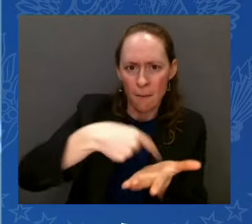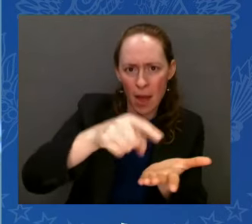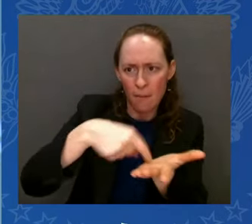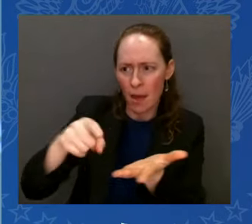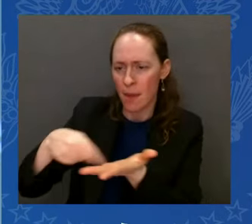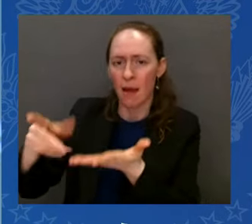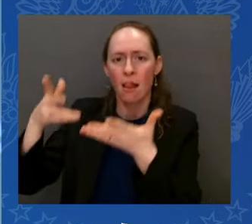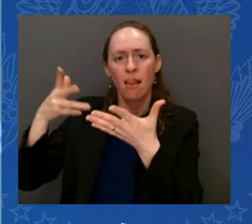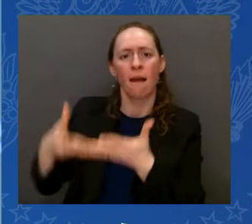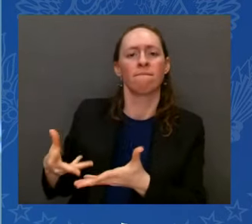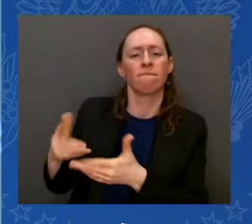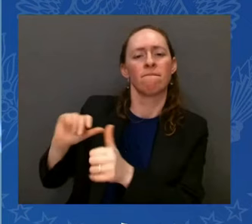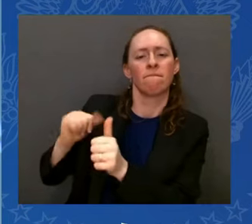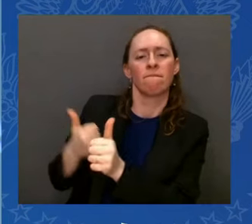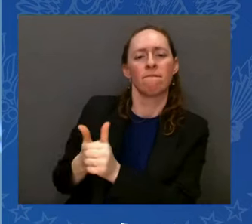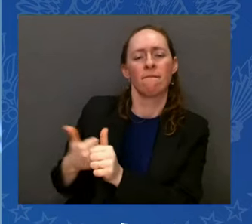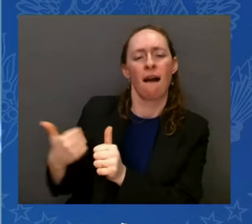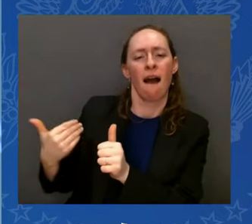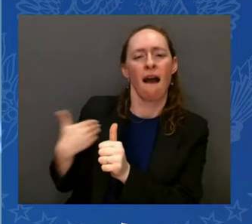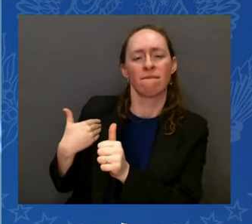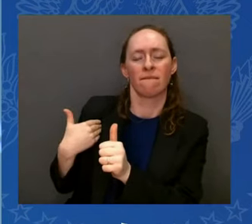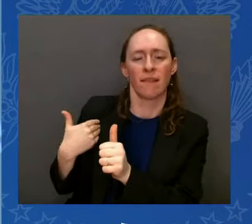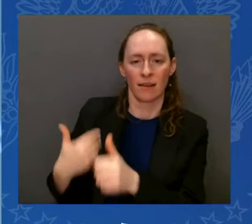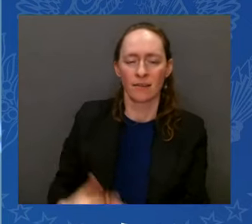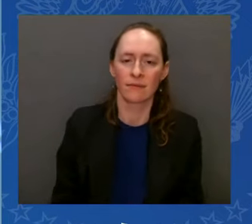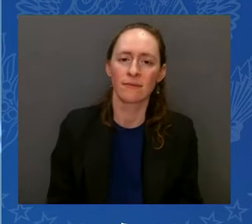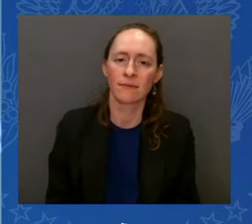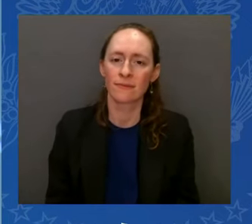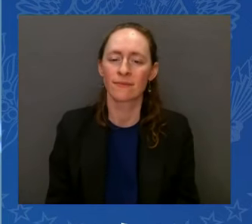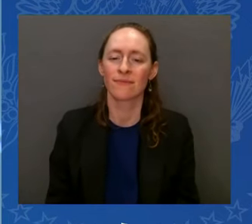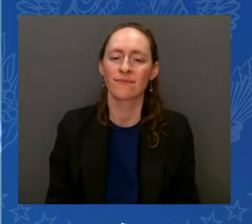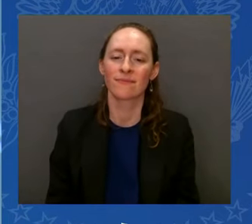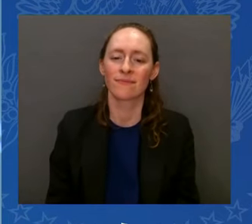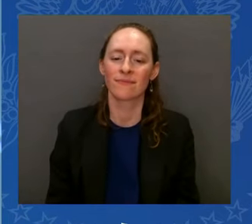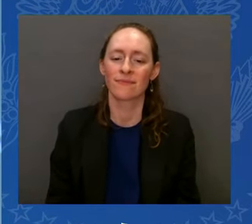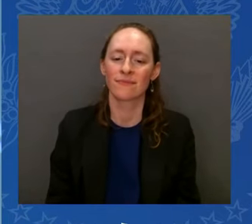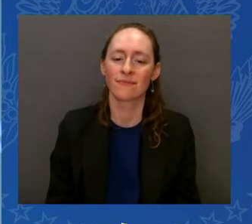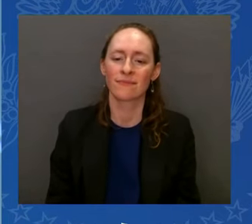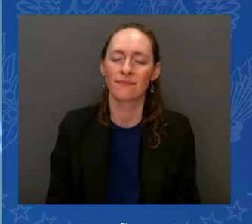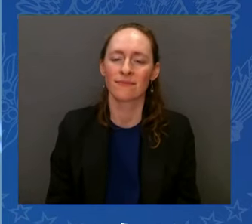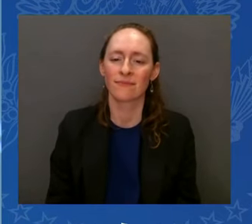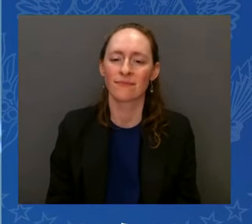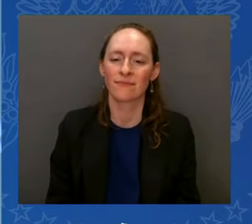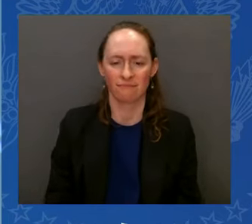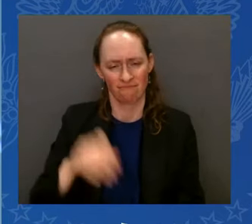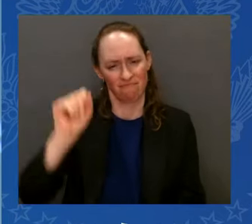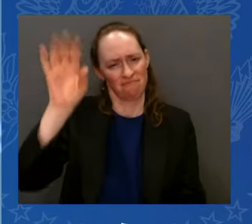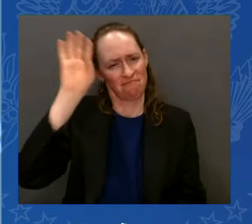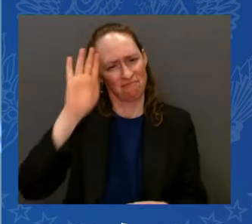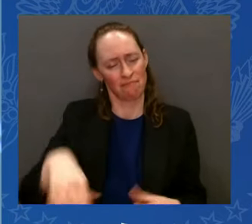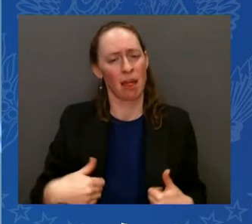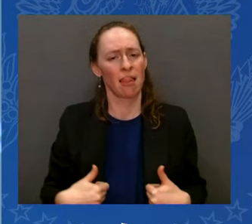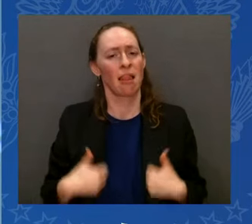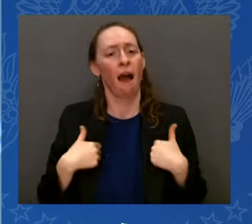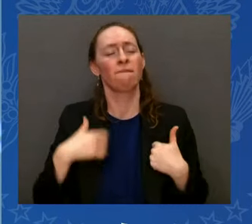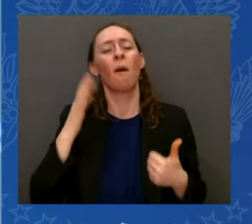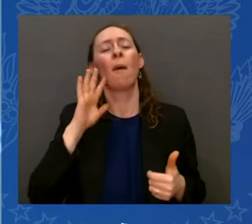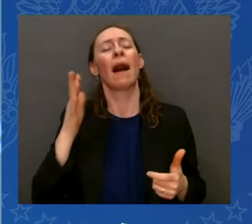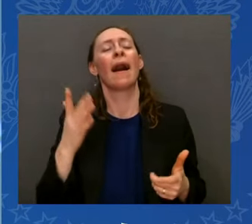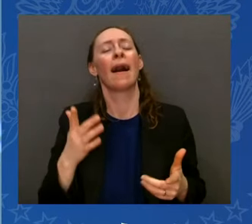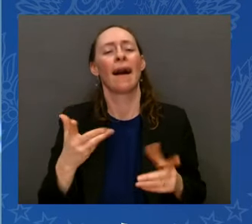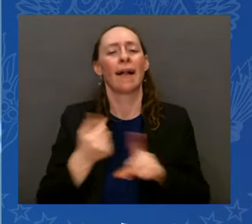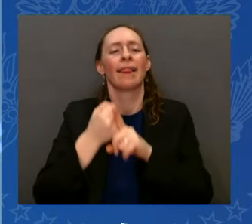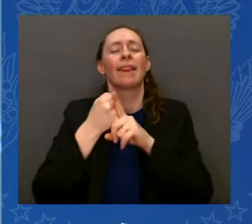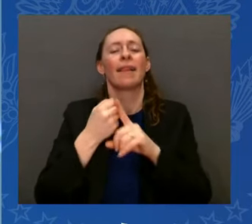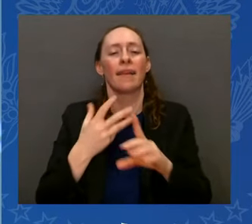low. We're going to have bumps in the road still. There's still more work to do as we make this transition more steady, more